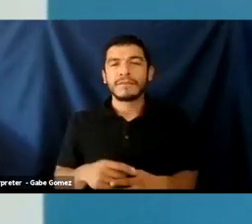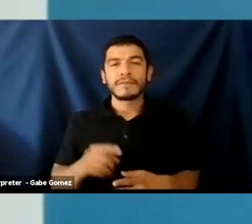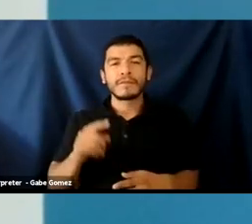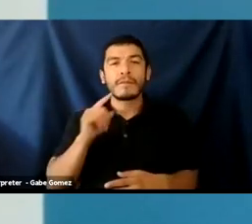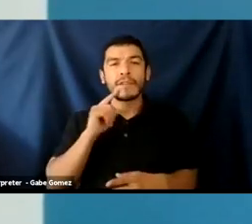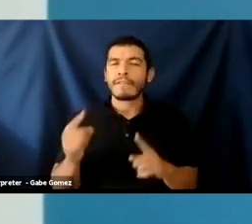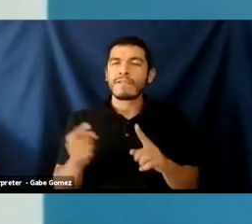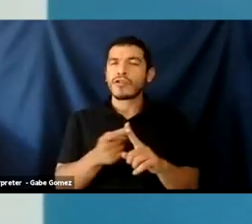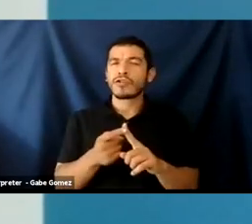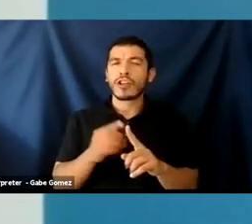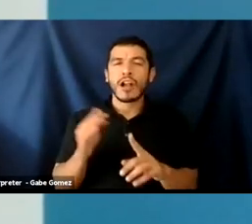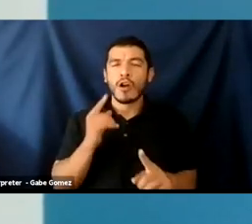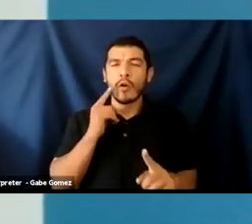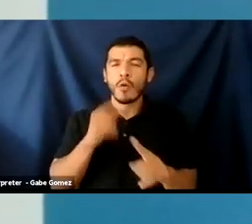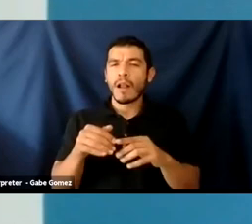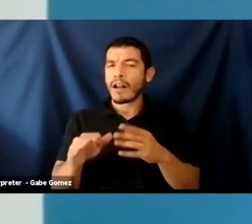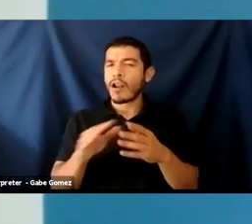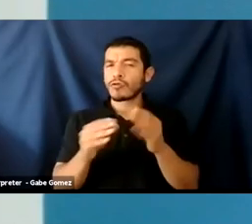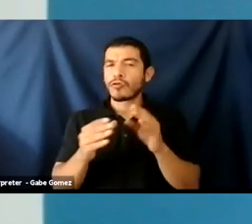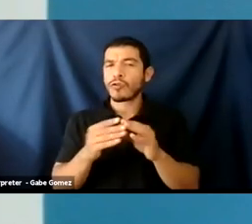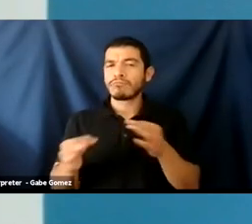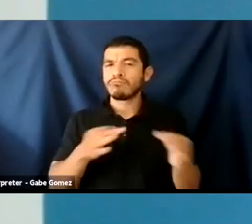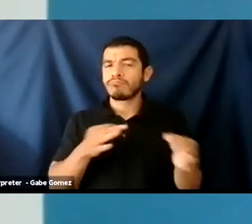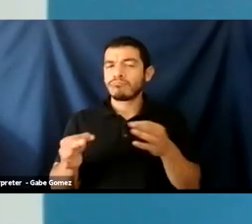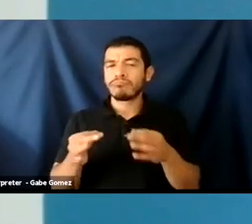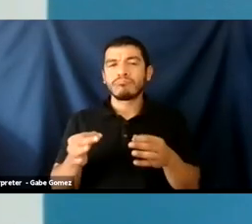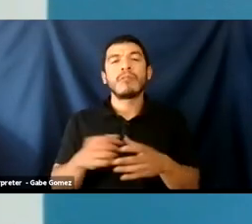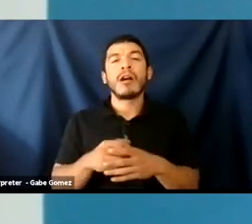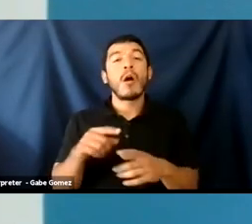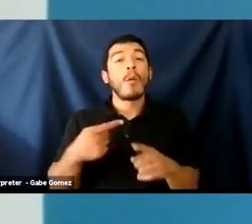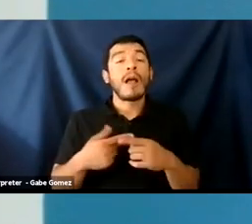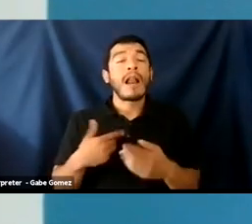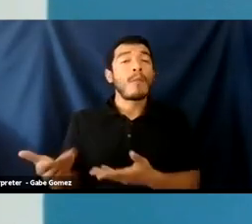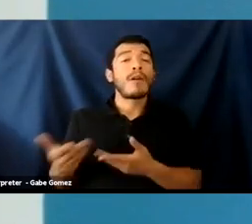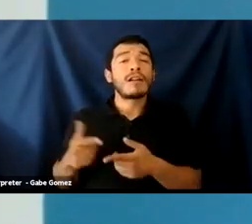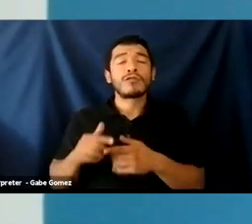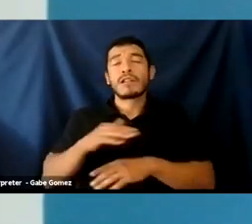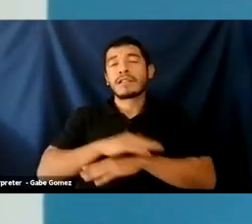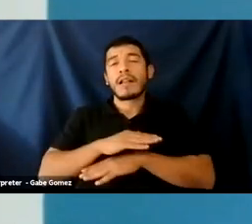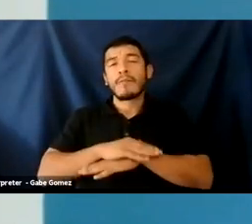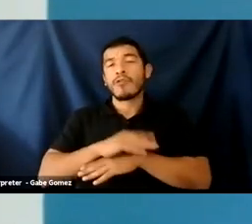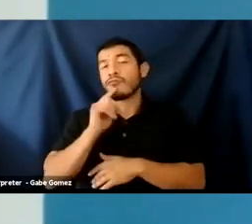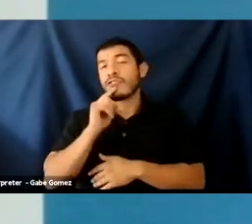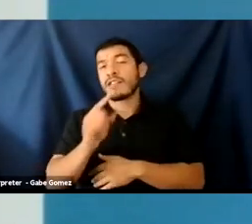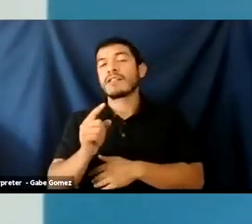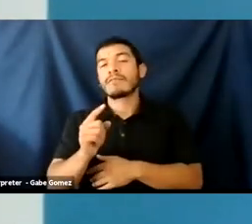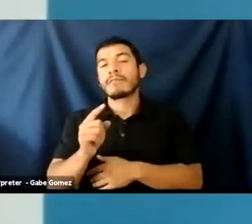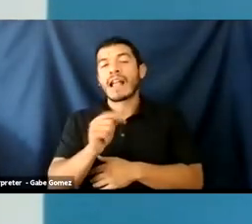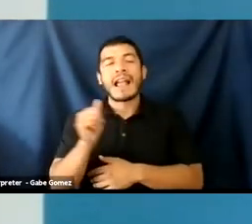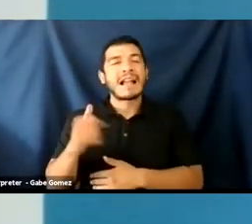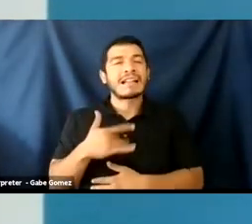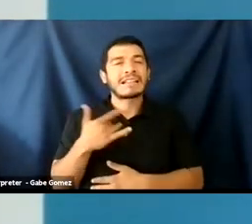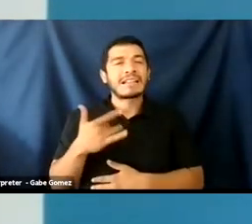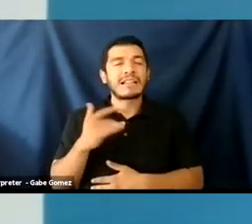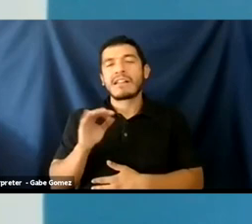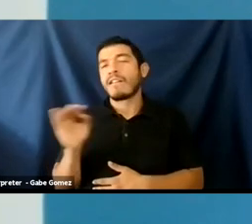first and foremost in our storytelling vetting. I think what I'm bringing to the table is a sense